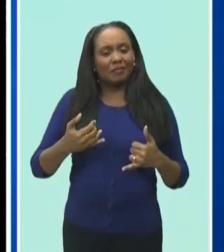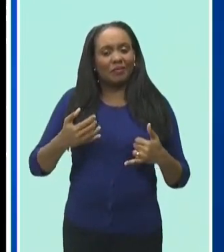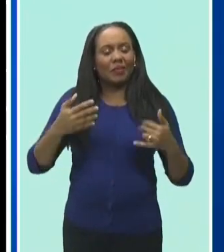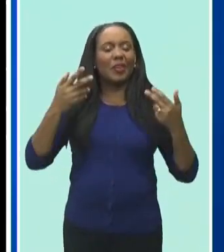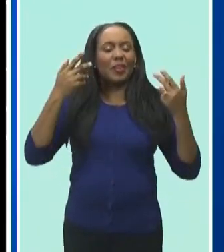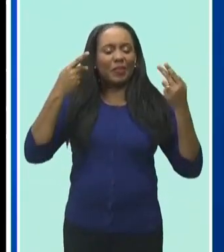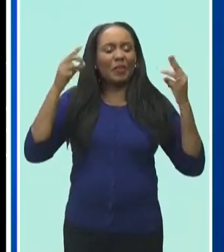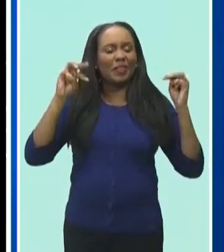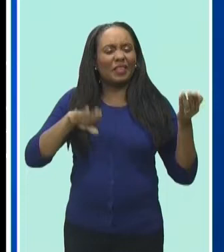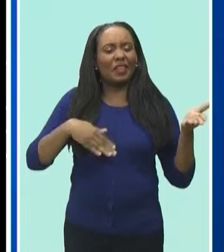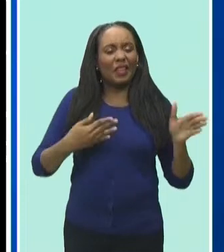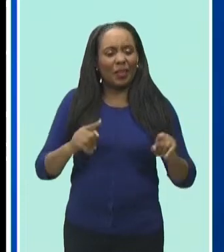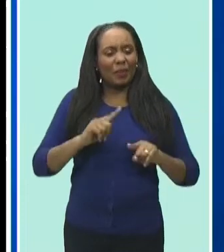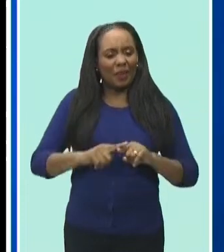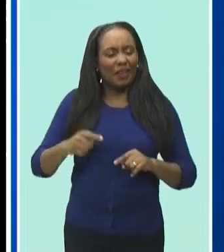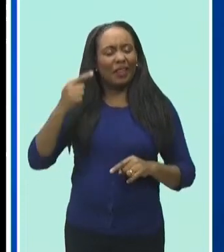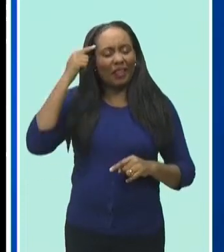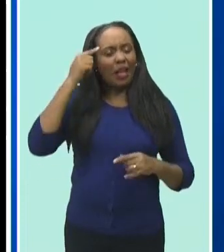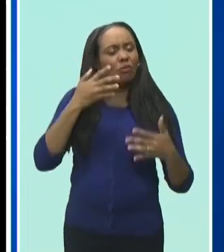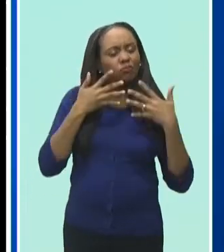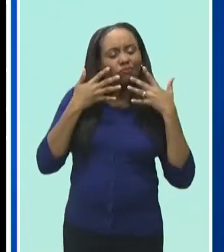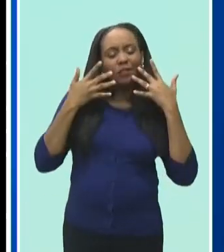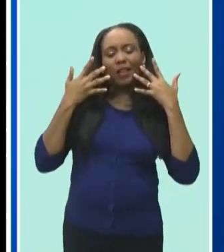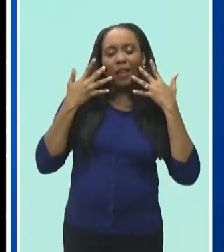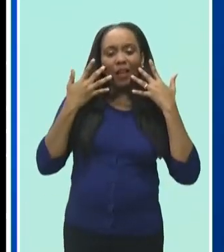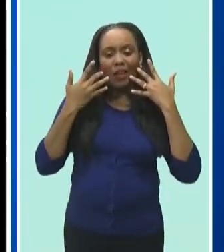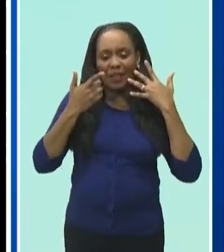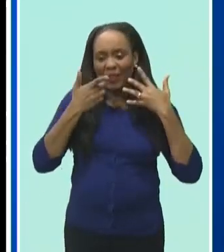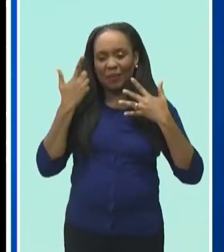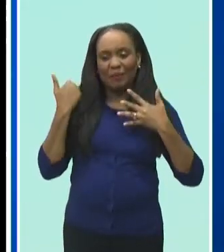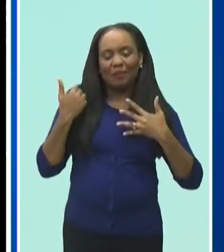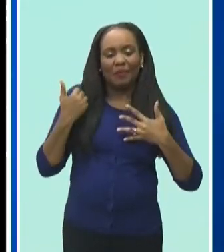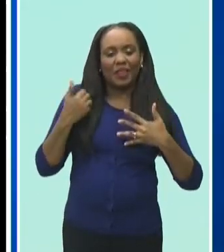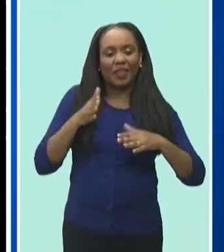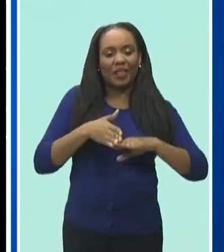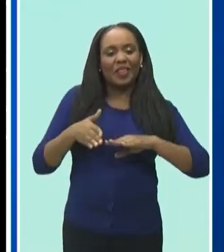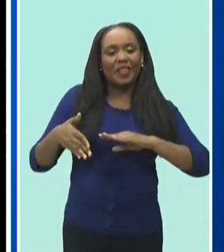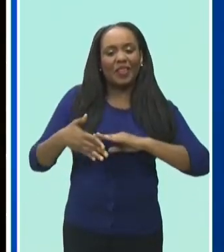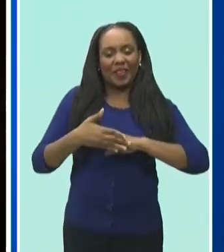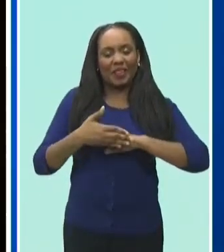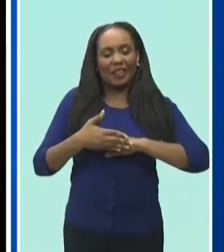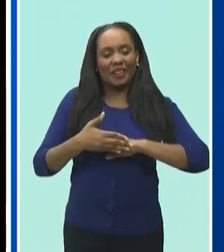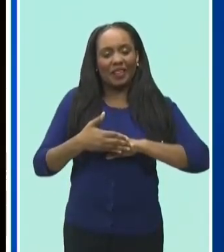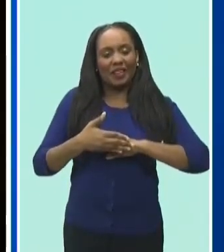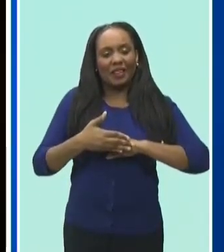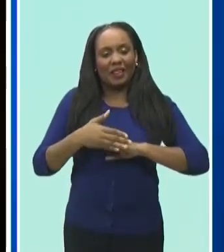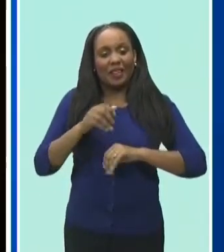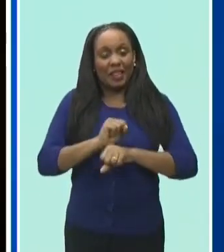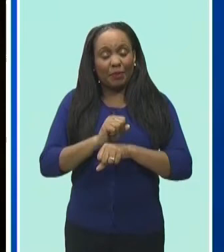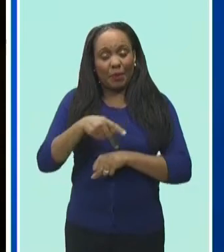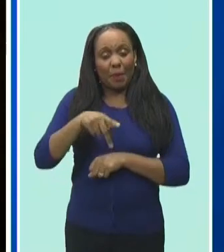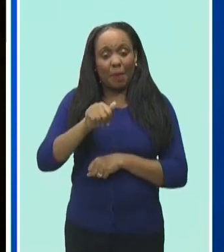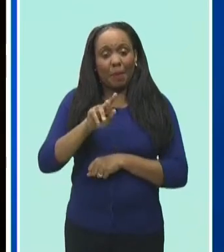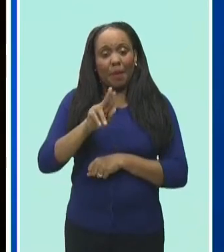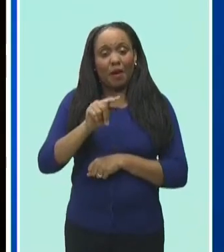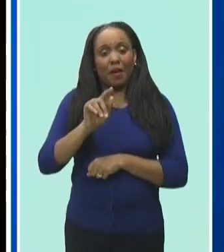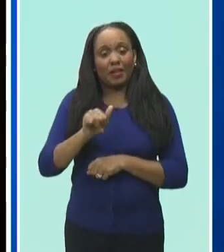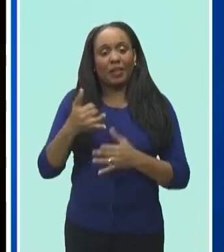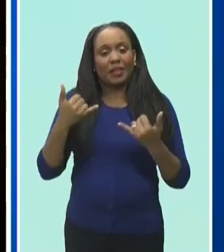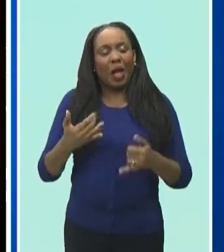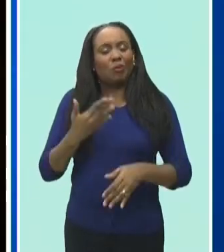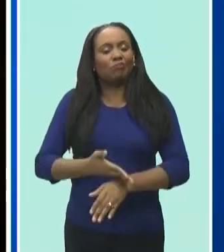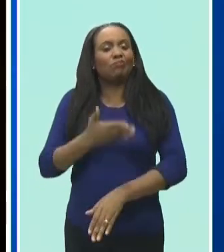smile on his face because the Jamaica Labour Party has finally been able to restore itself. Former Prime Minister Seaga was